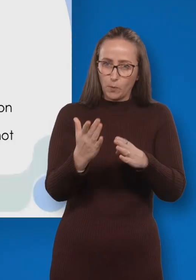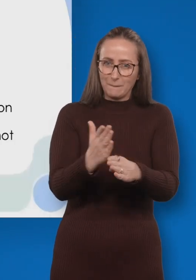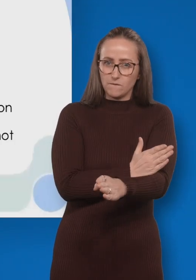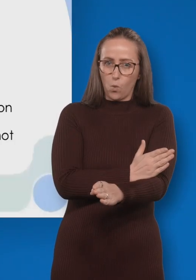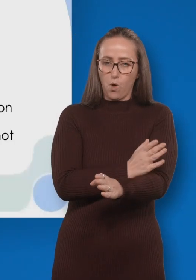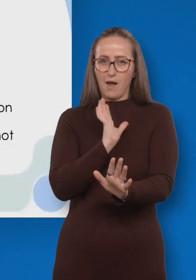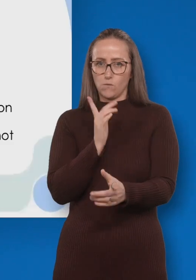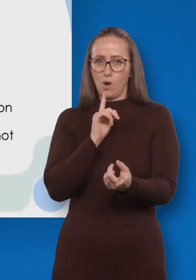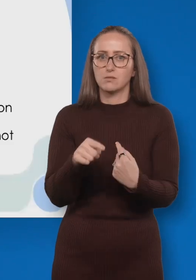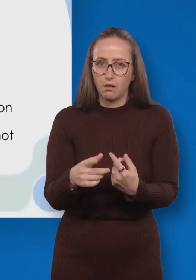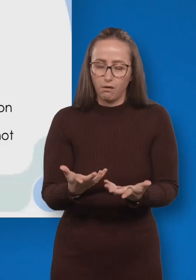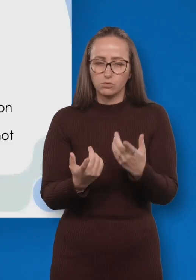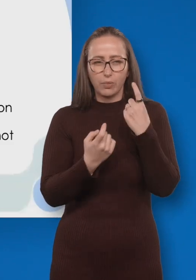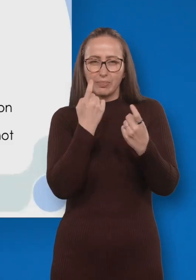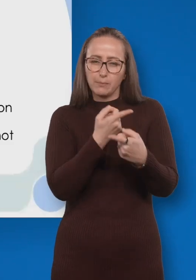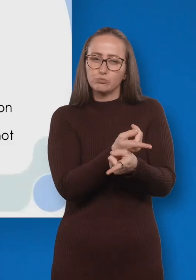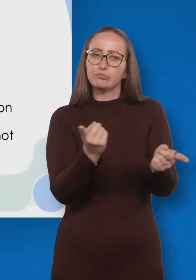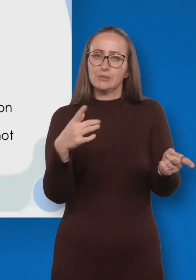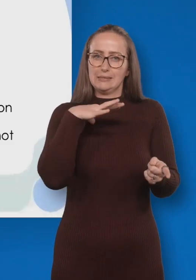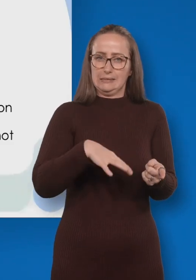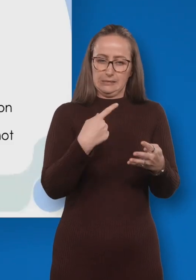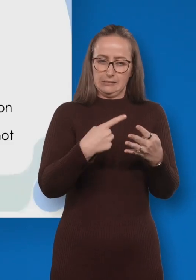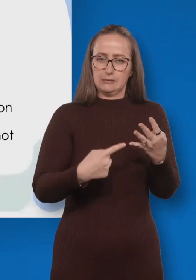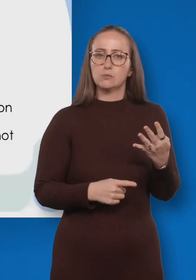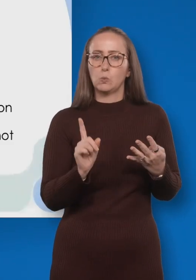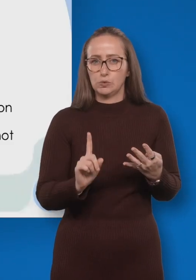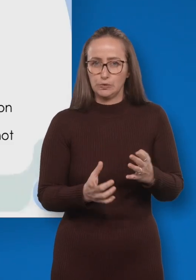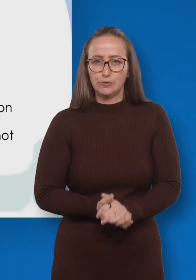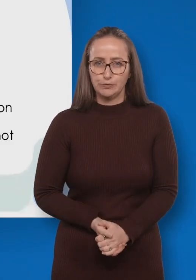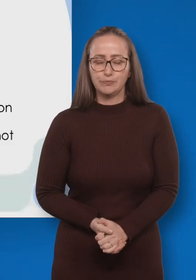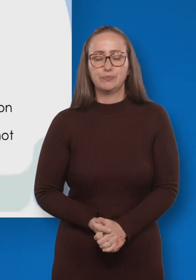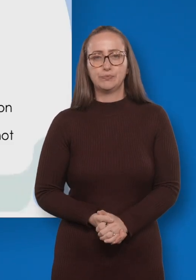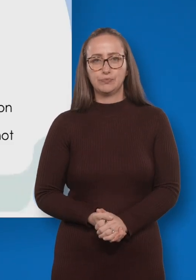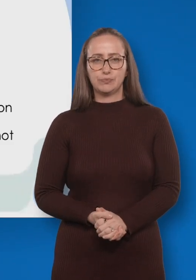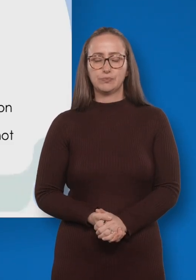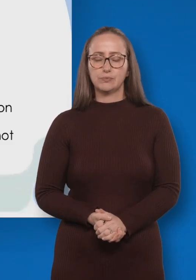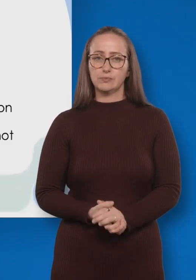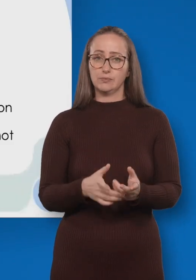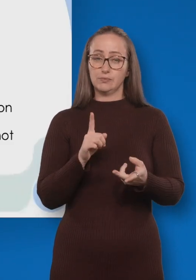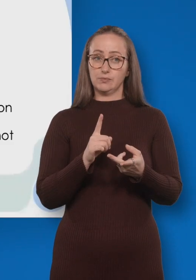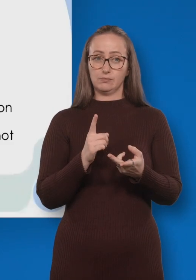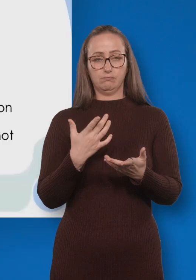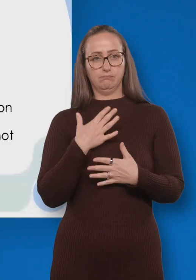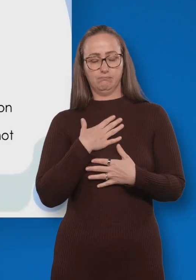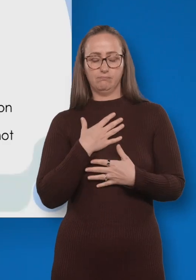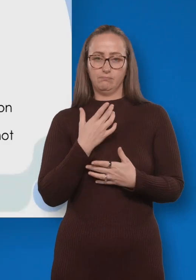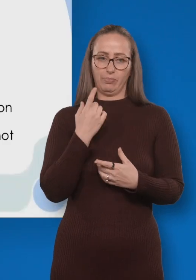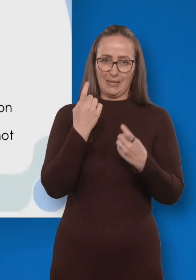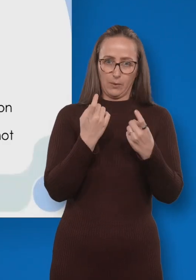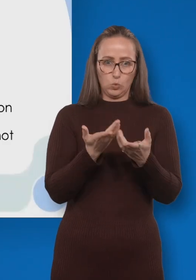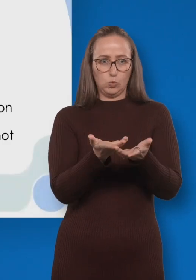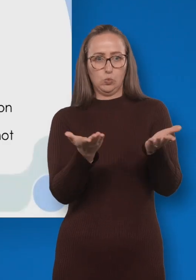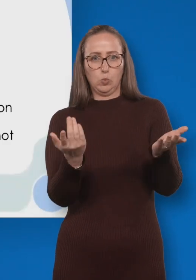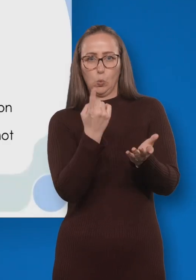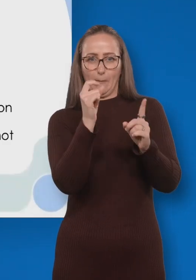in? So thinking about all the different needs that people have. And if you're a lead, I'm really speaking to those of you who might